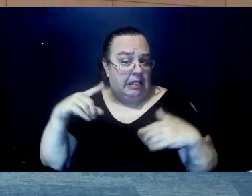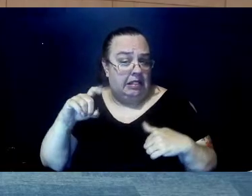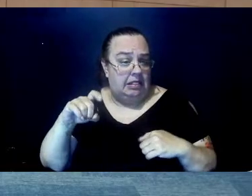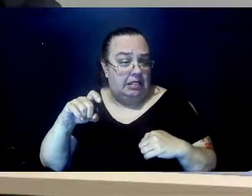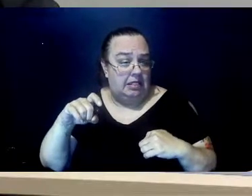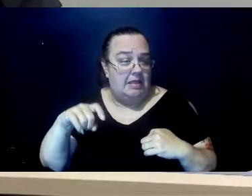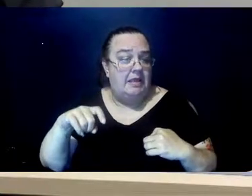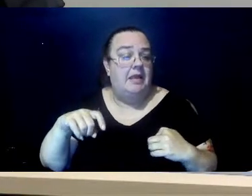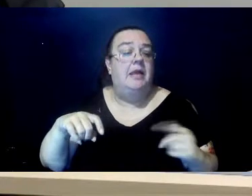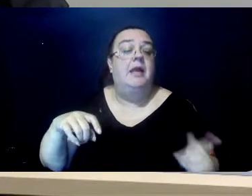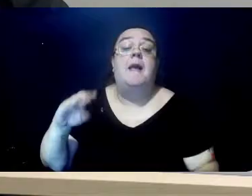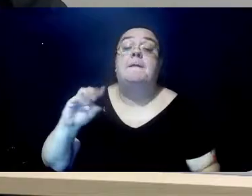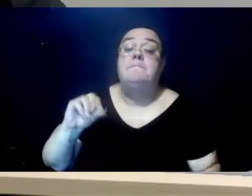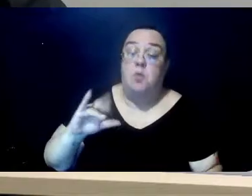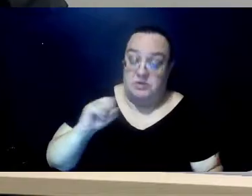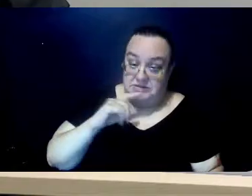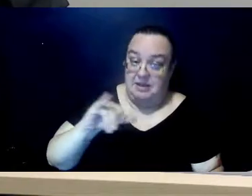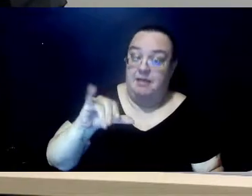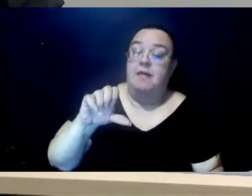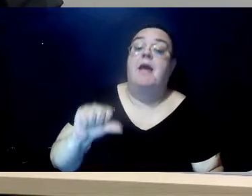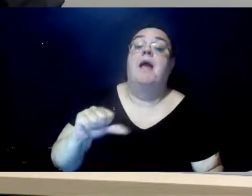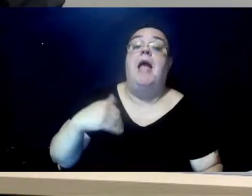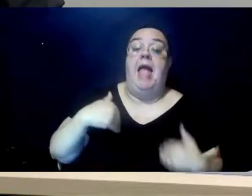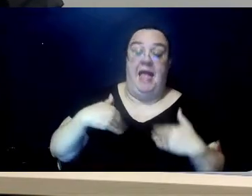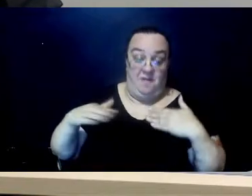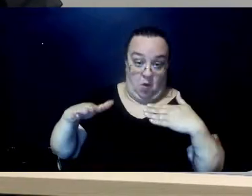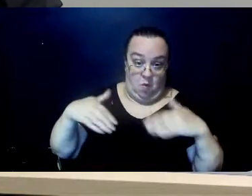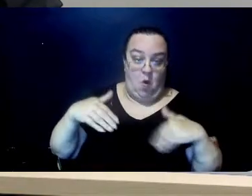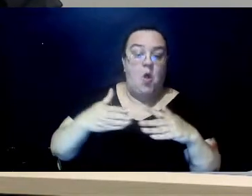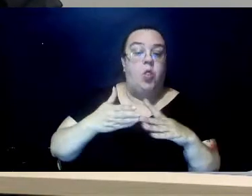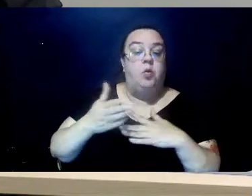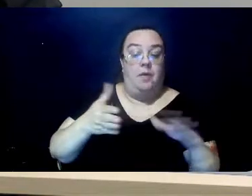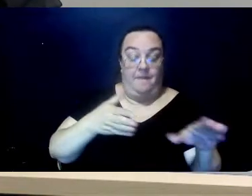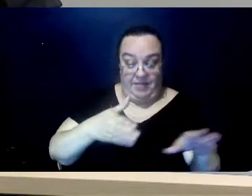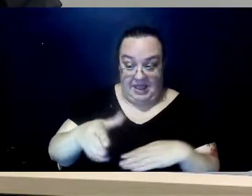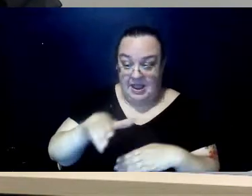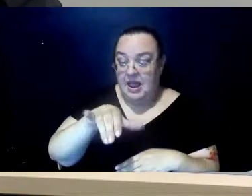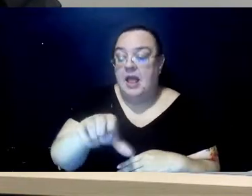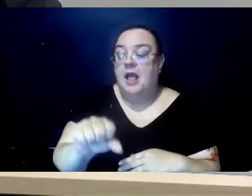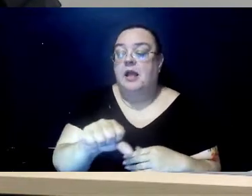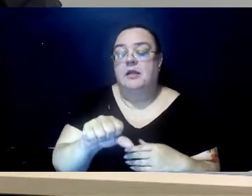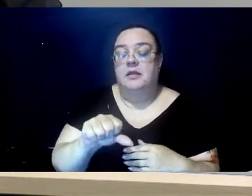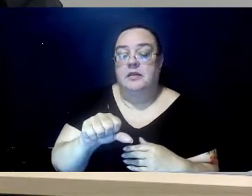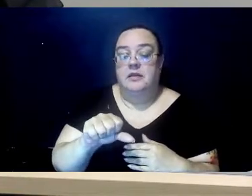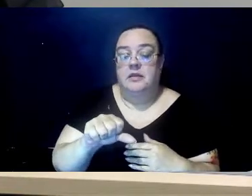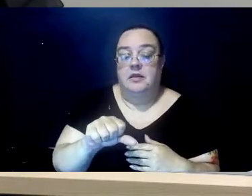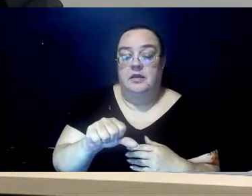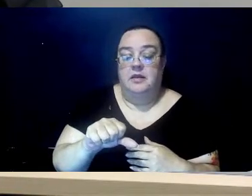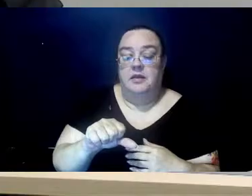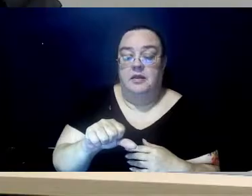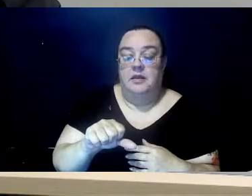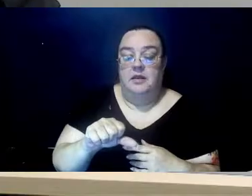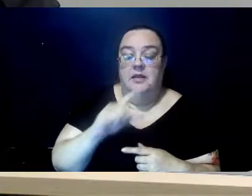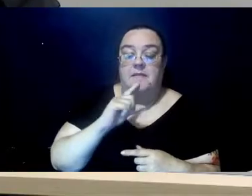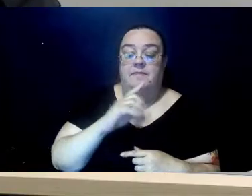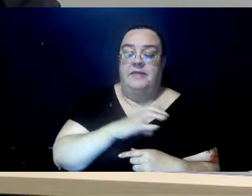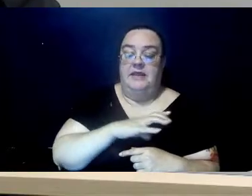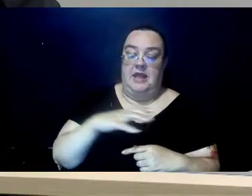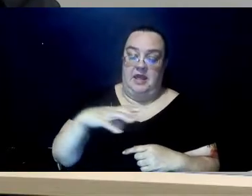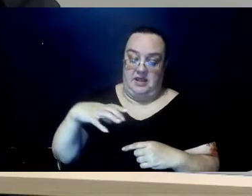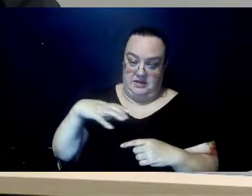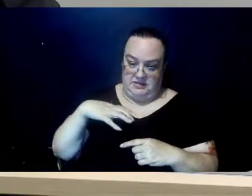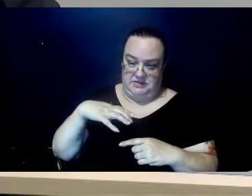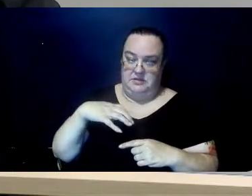The answer is yes, there's a walkthrough planned. Our councilwoman staff sent an email